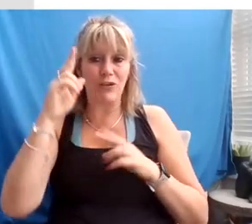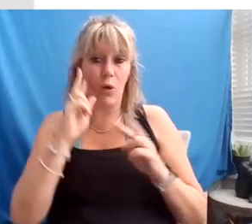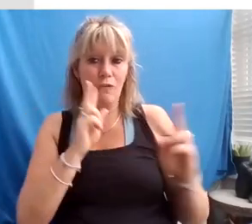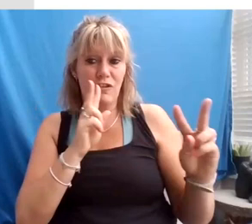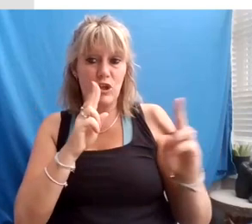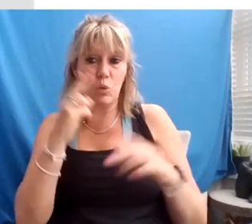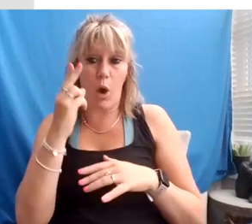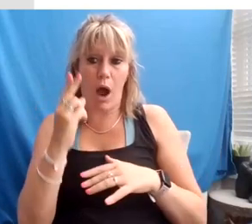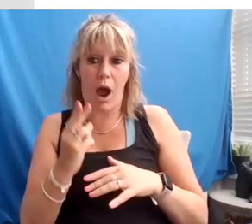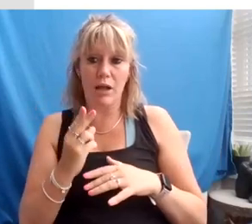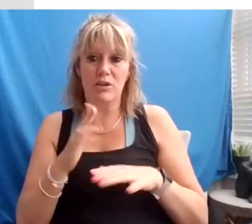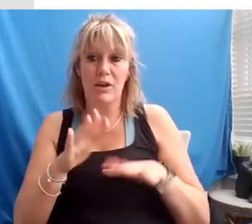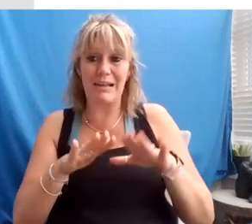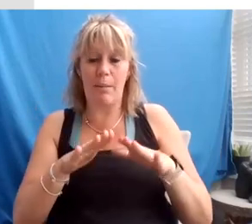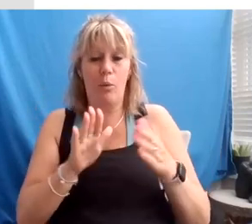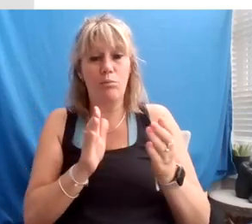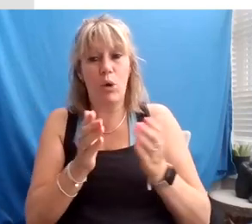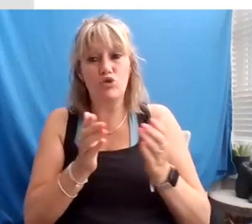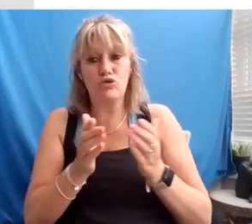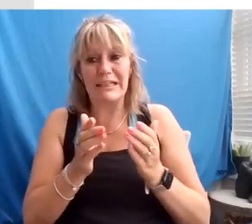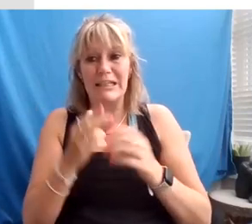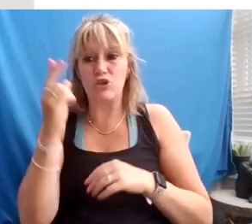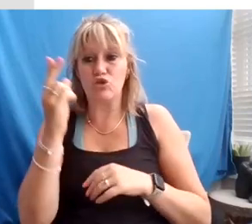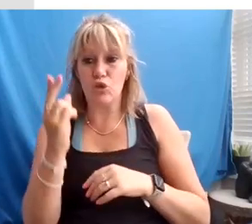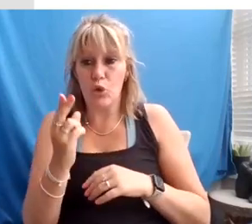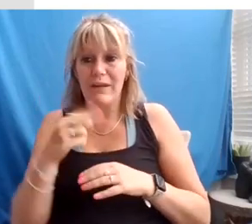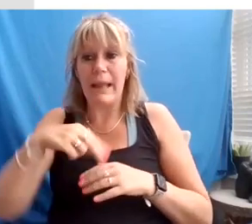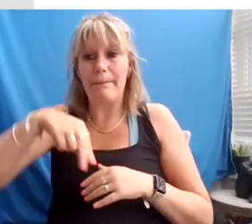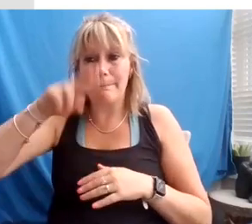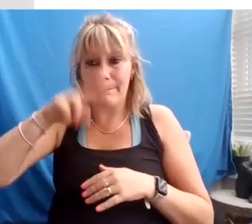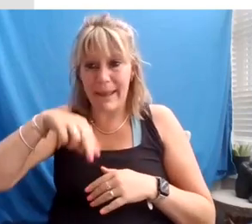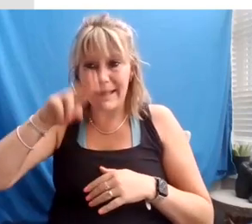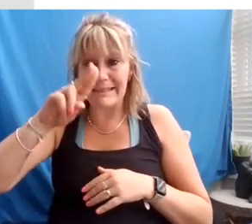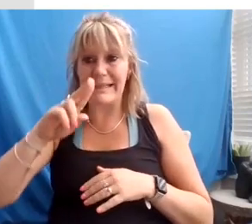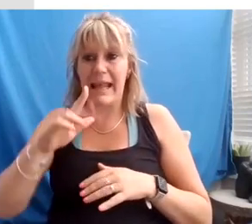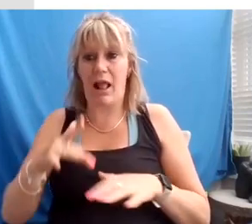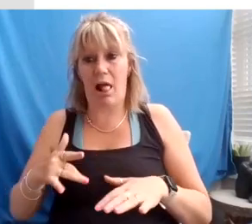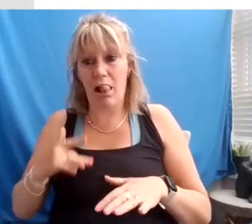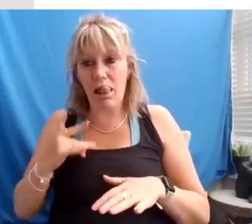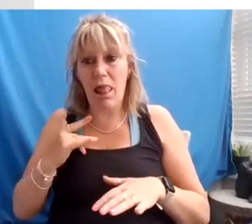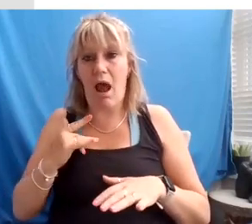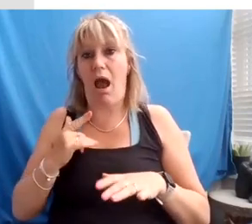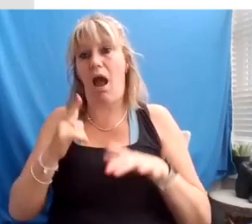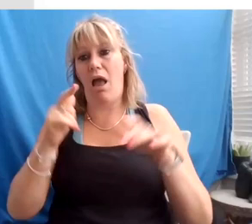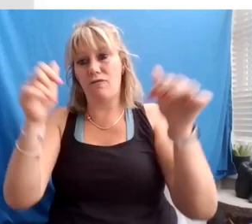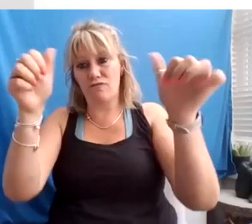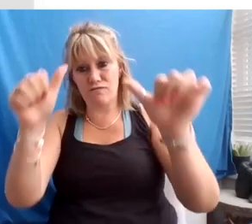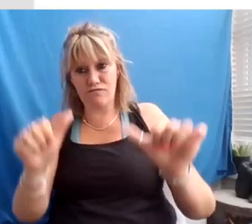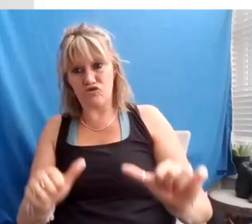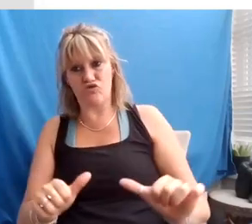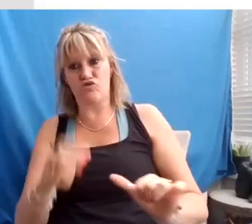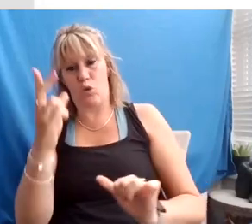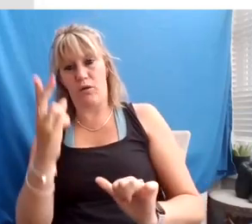as pottery, drawing and painting, life drawing, photography,